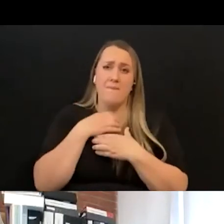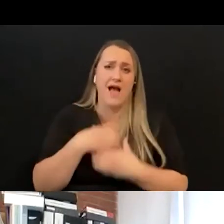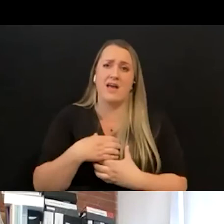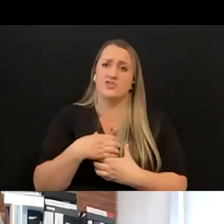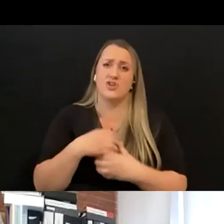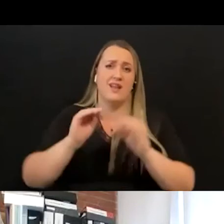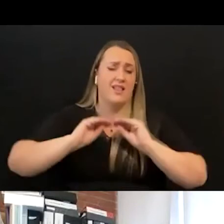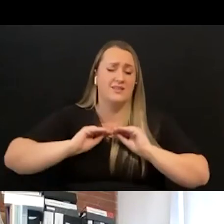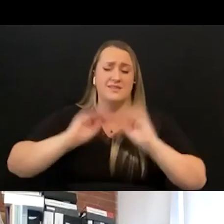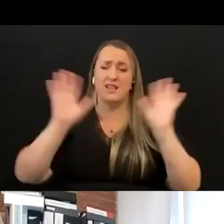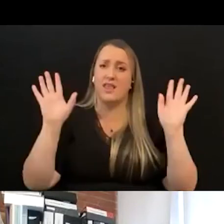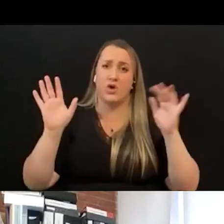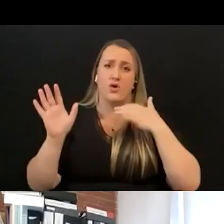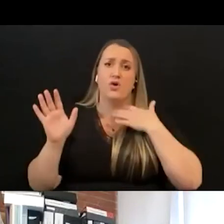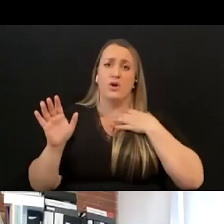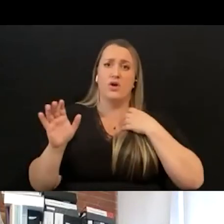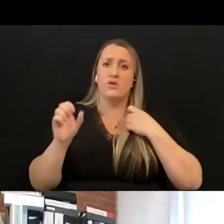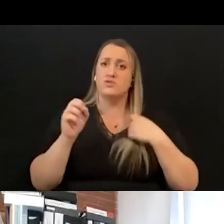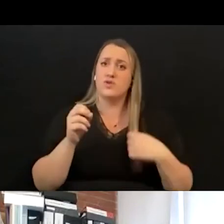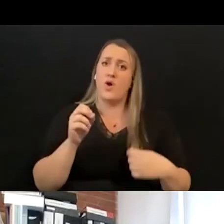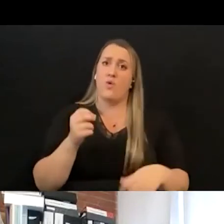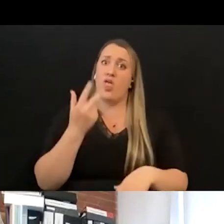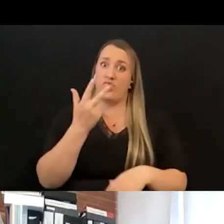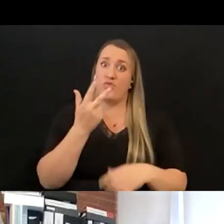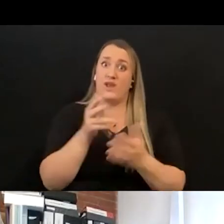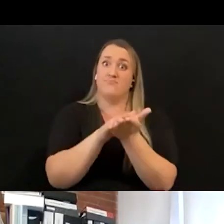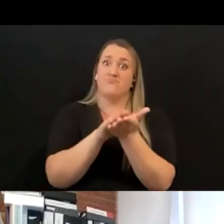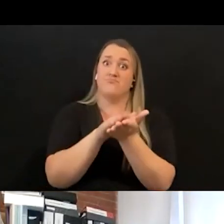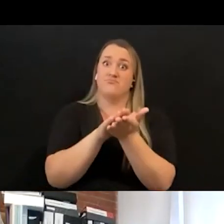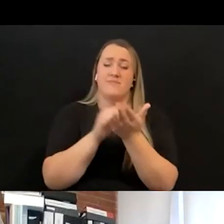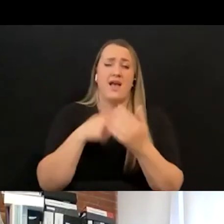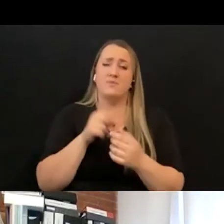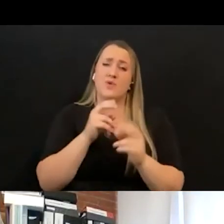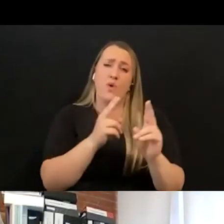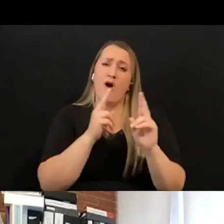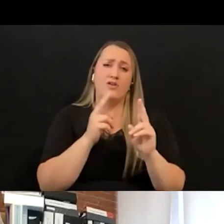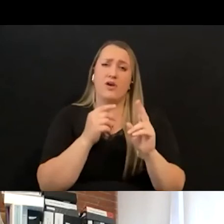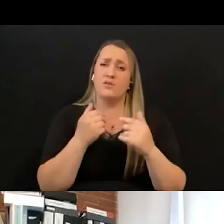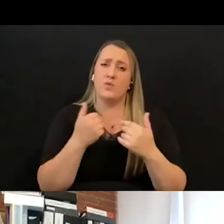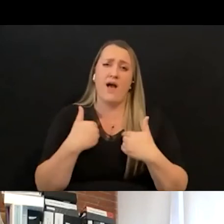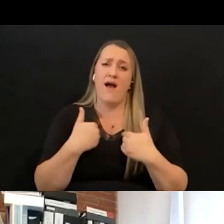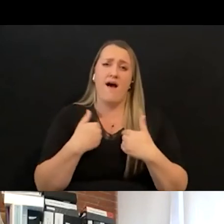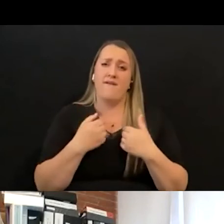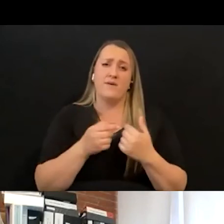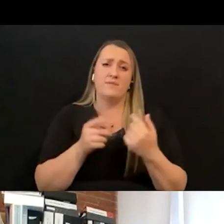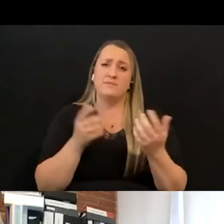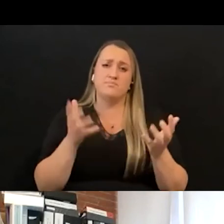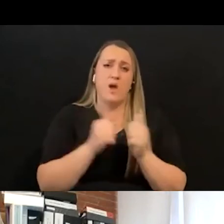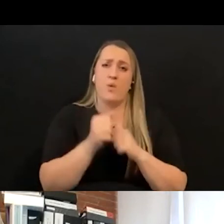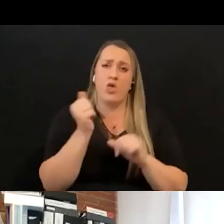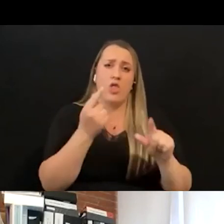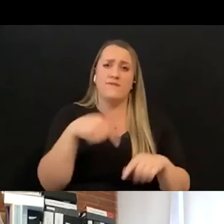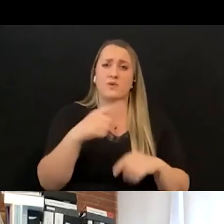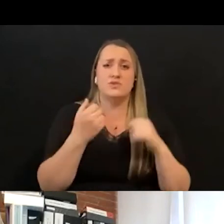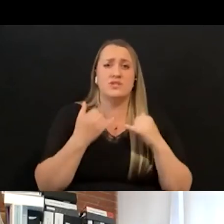clear. So 3 cheers. I'm so honored to have been here with all of you today. And that brings